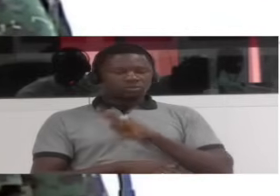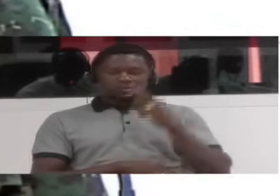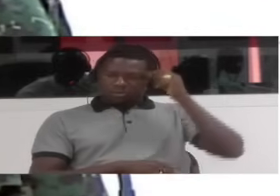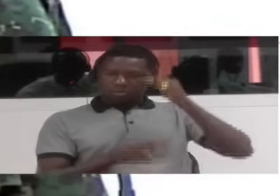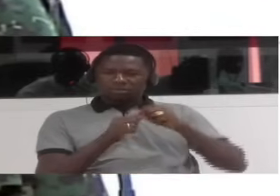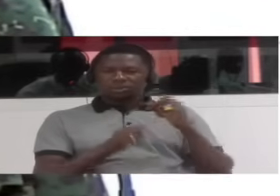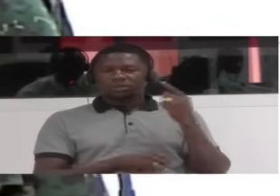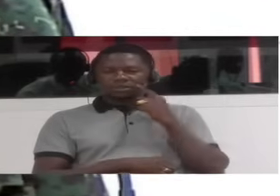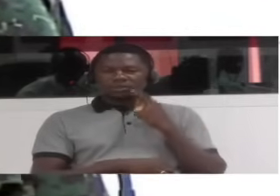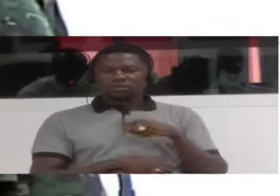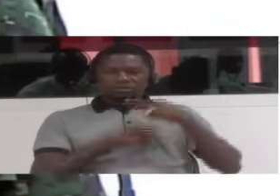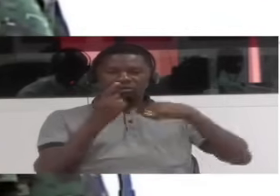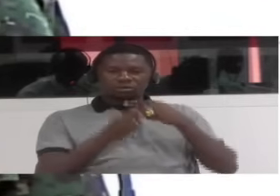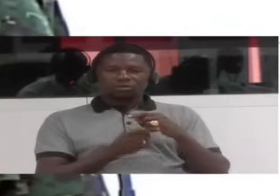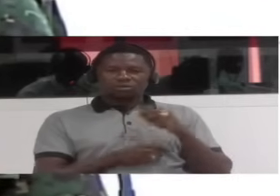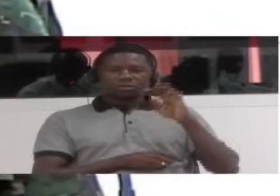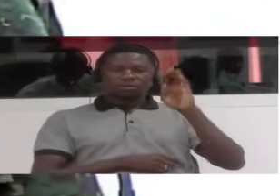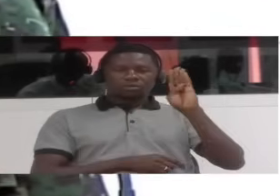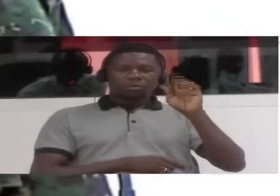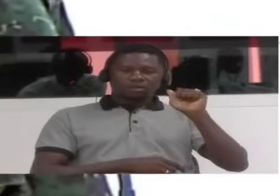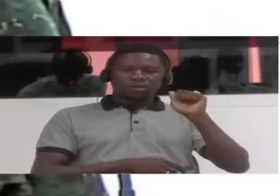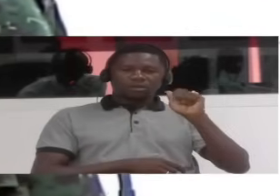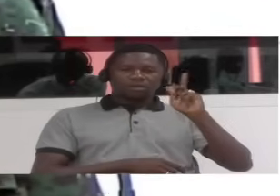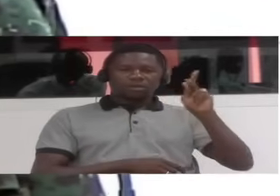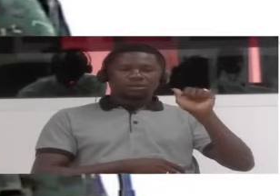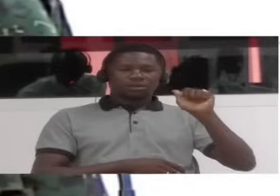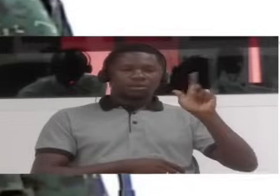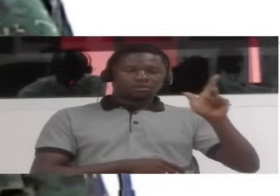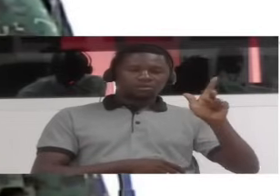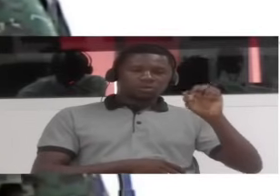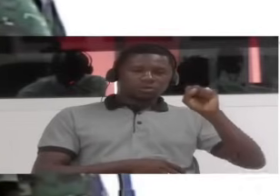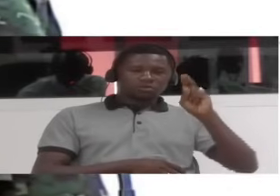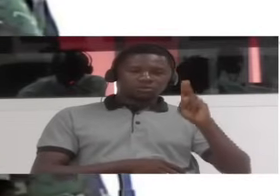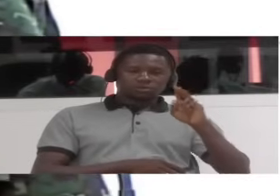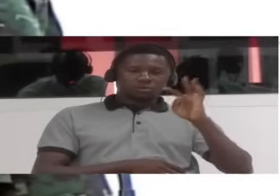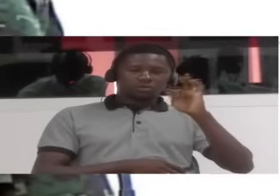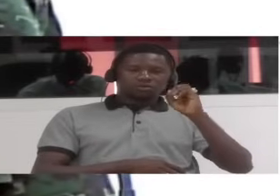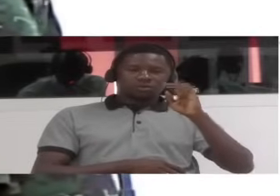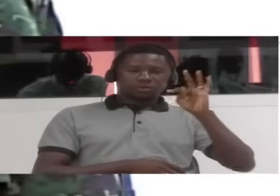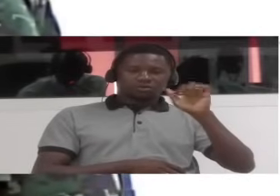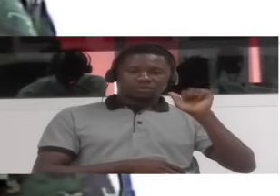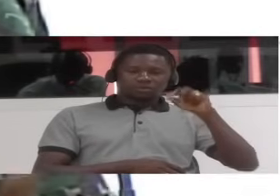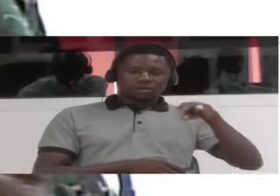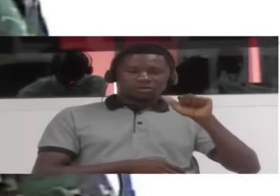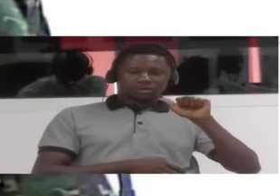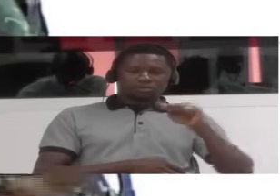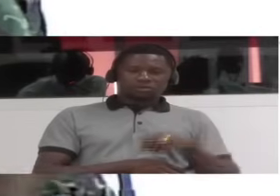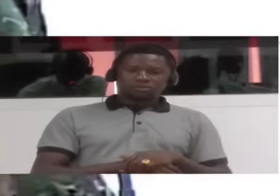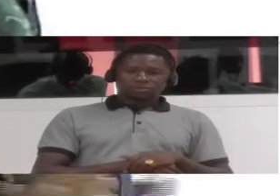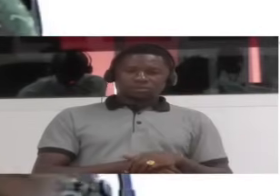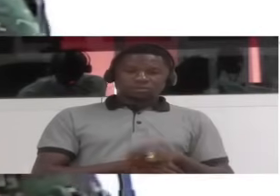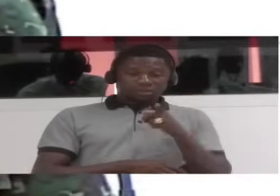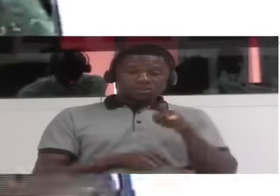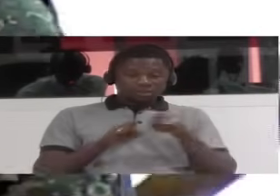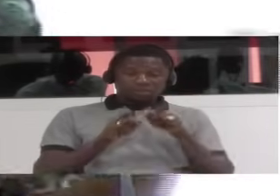date. How about Bakausu, Fofana? I participated. Can you tell us about that one? Bakausu also the same people